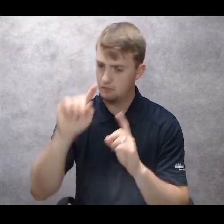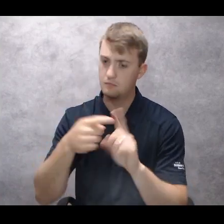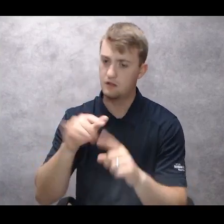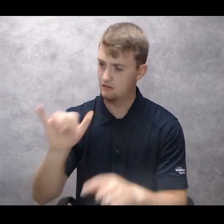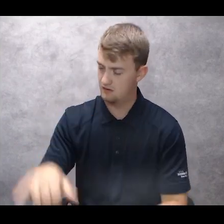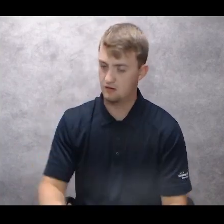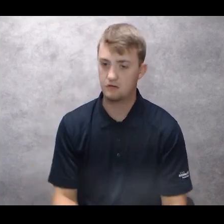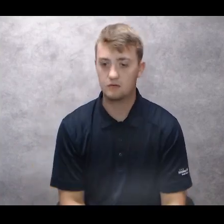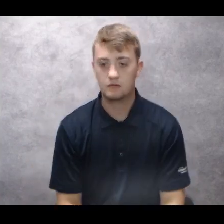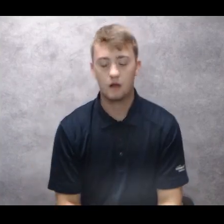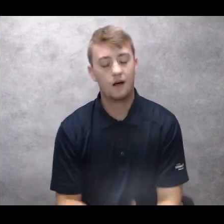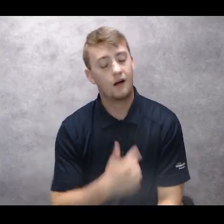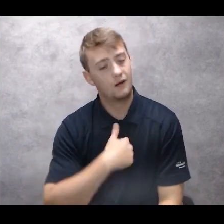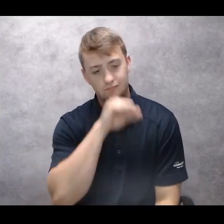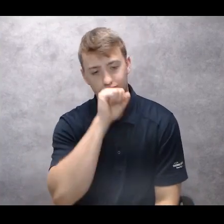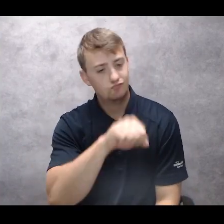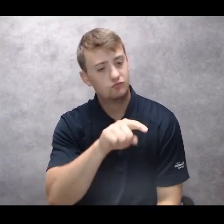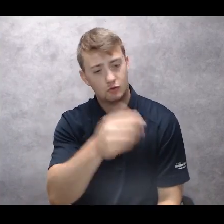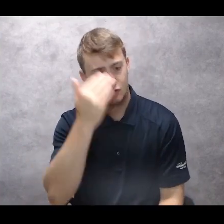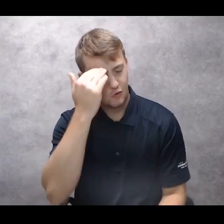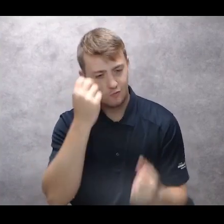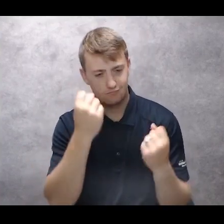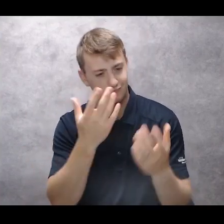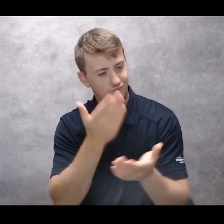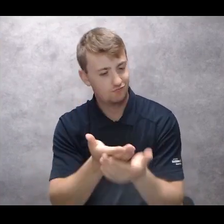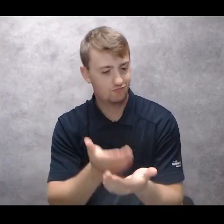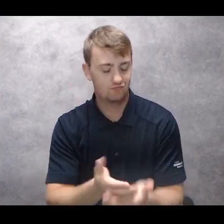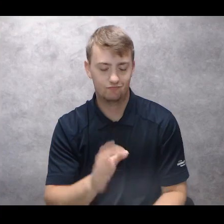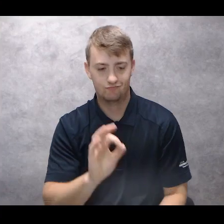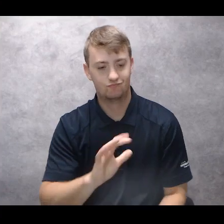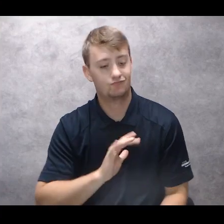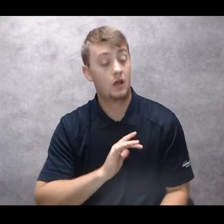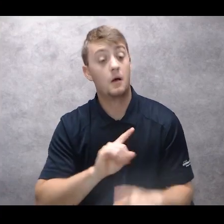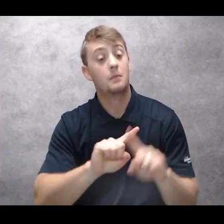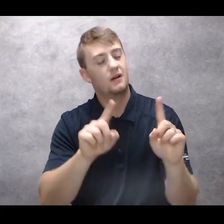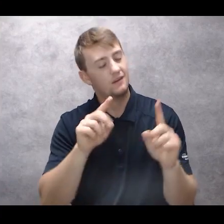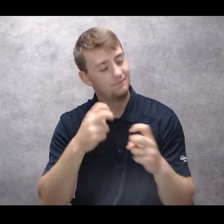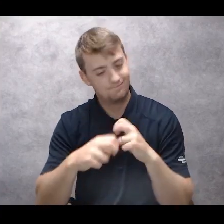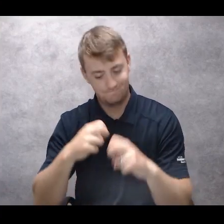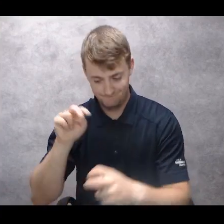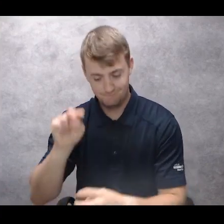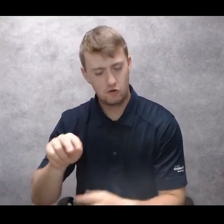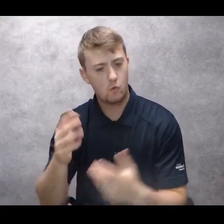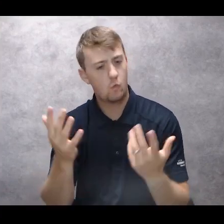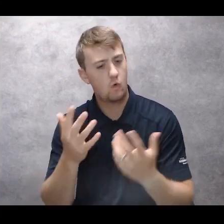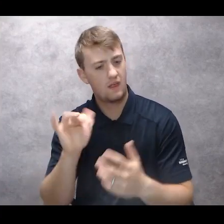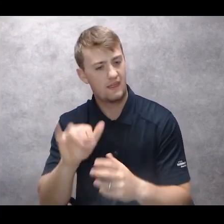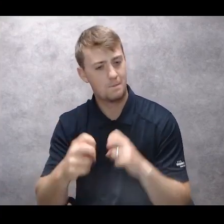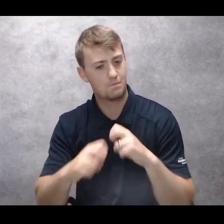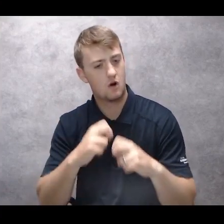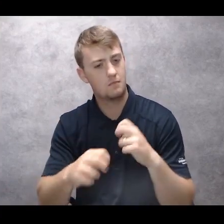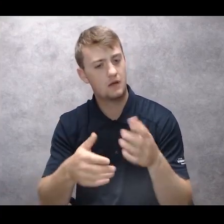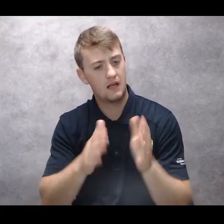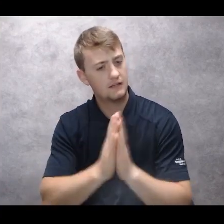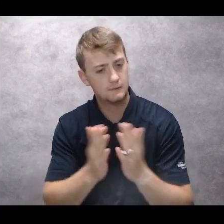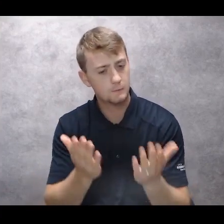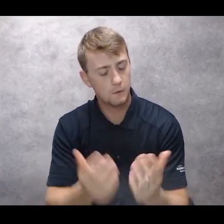know about them. I love that you know so many facts, Nate. But let's look at the problem. What is the problem asking?